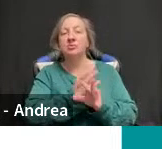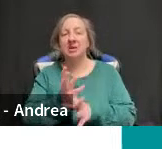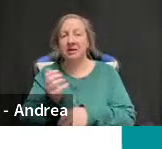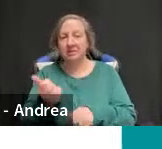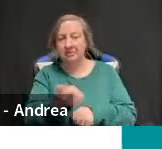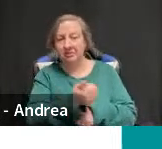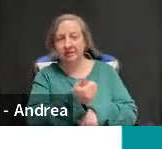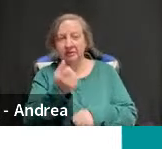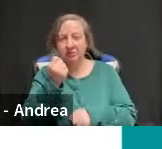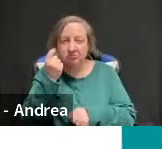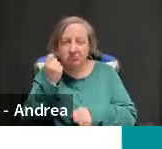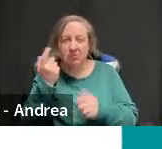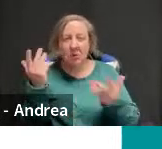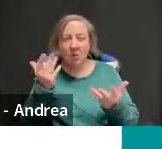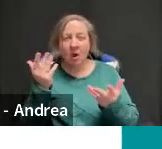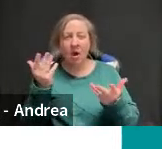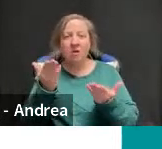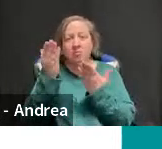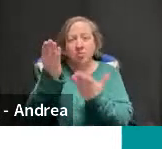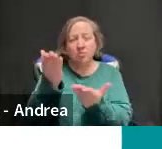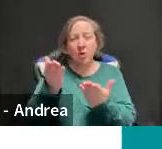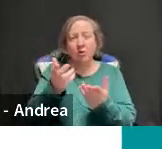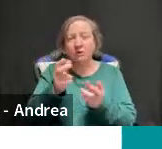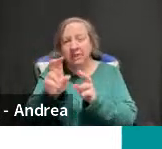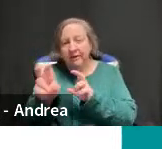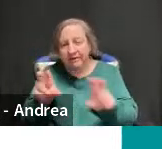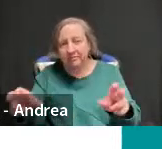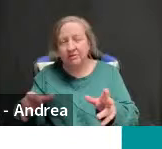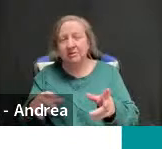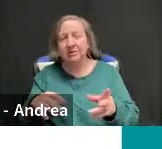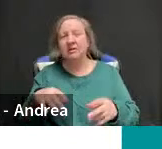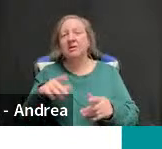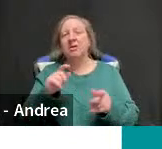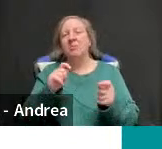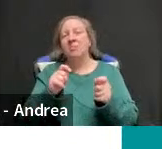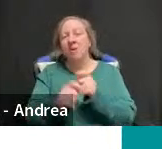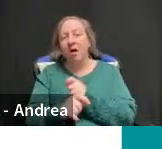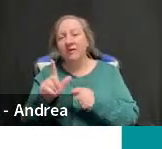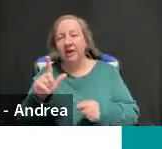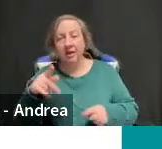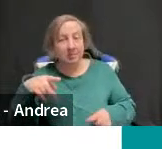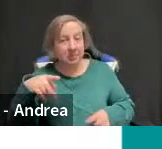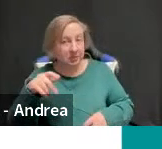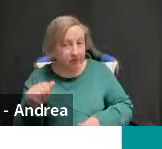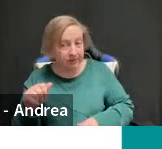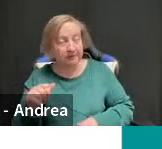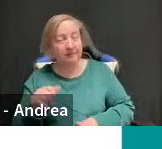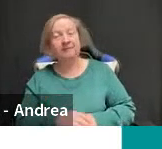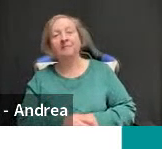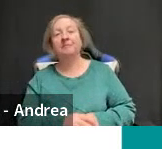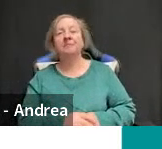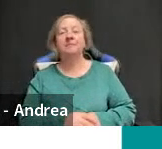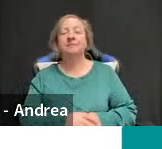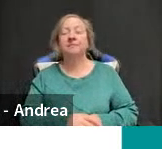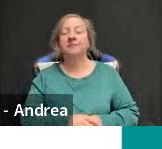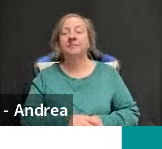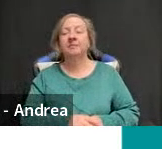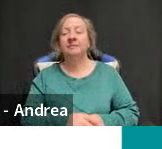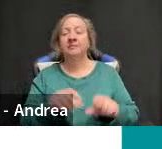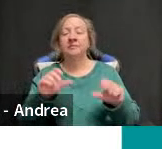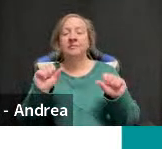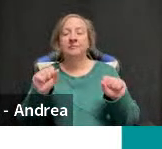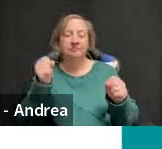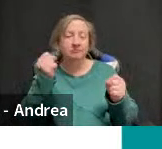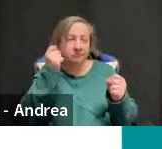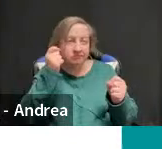for understanding what the proposed investments are in the modified LPA, and to really understand that,